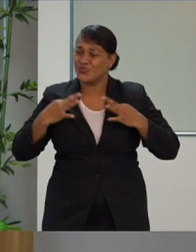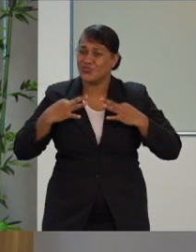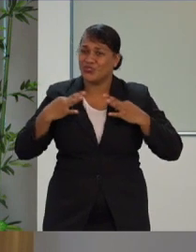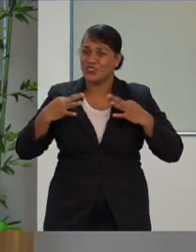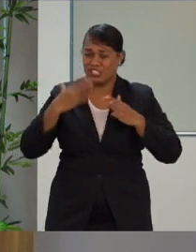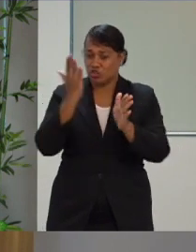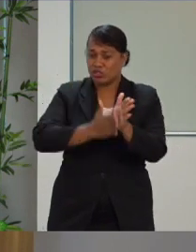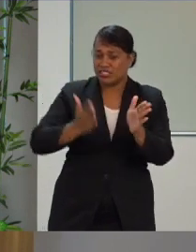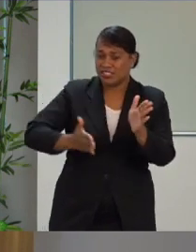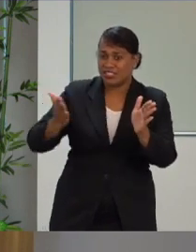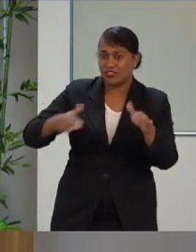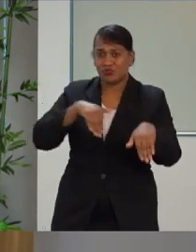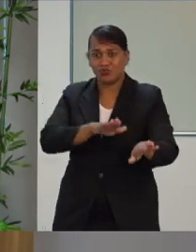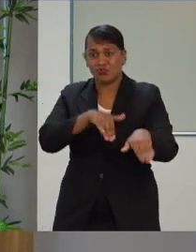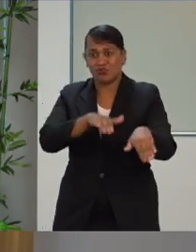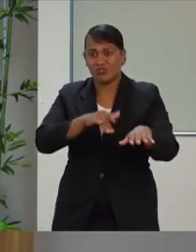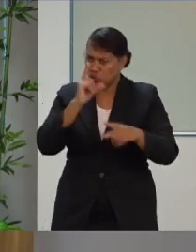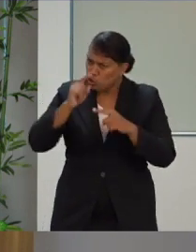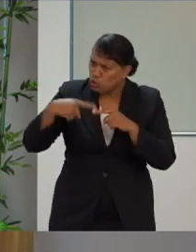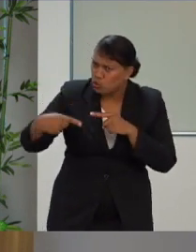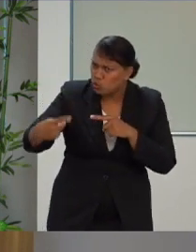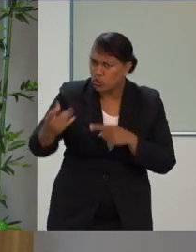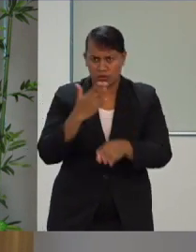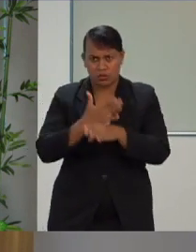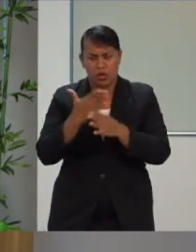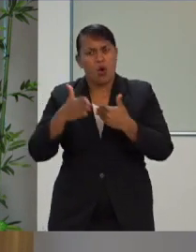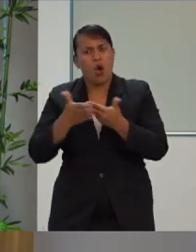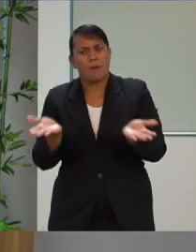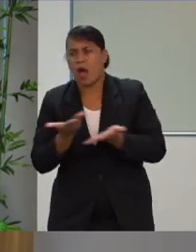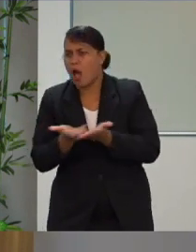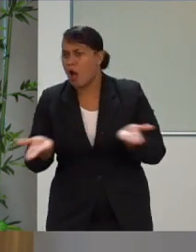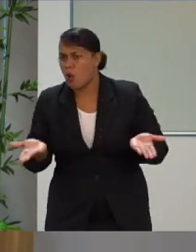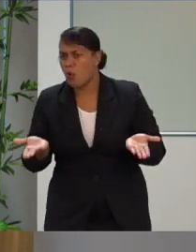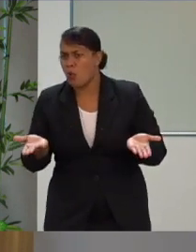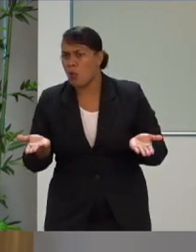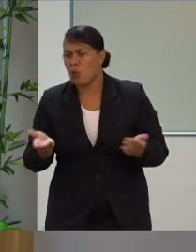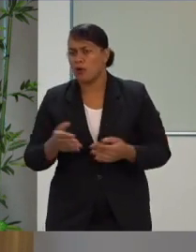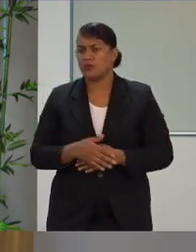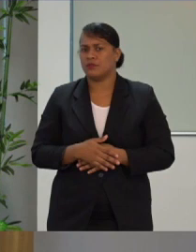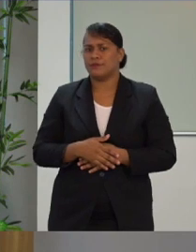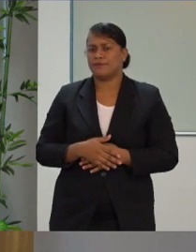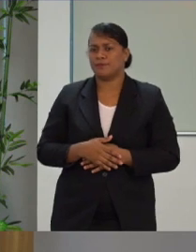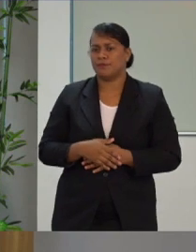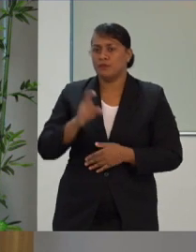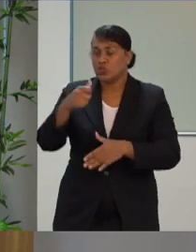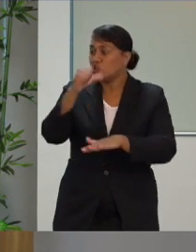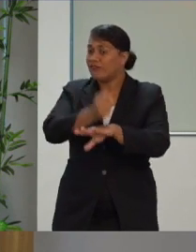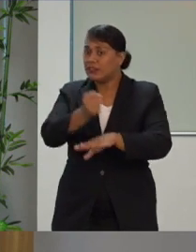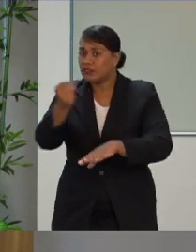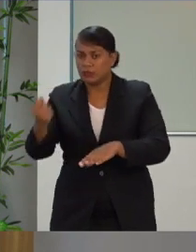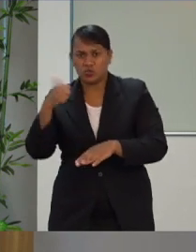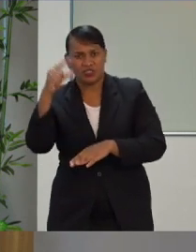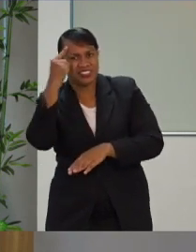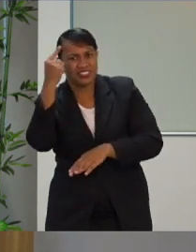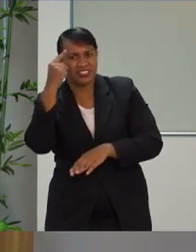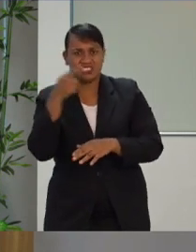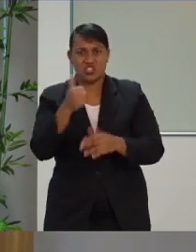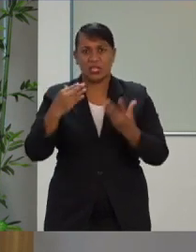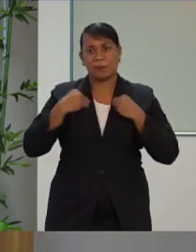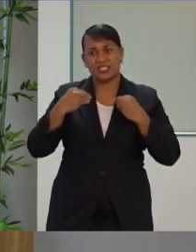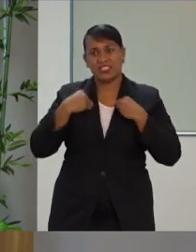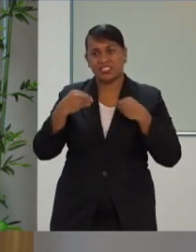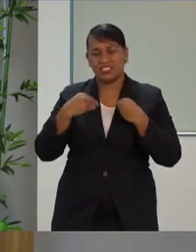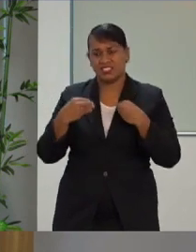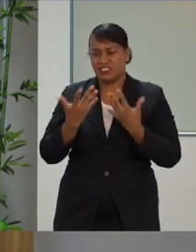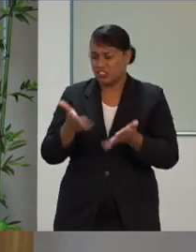time. Just how necessary does government think these businesses in this industry can still operate